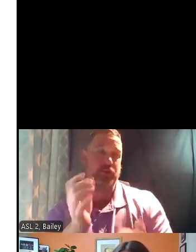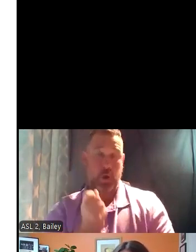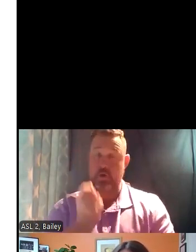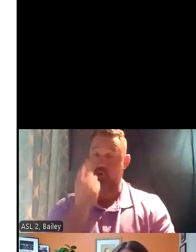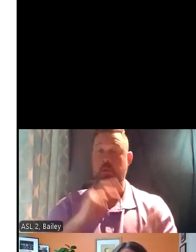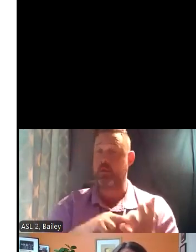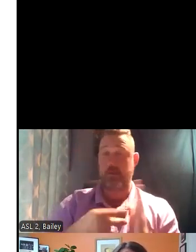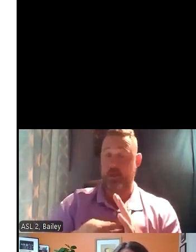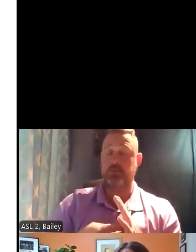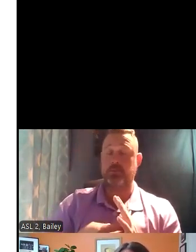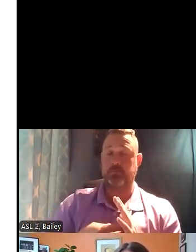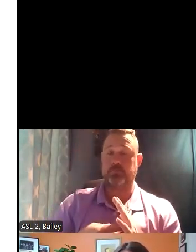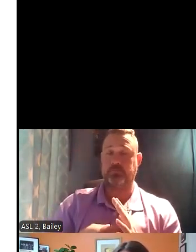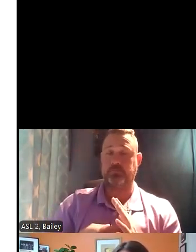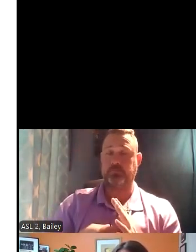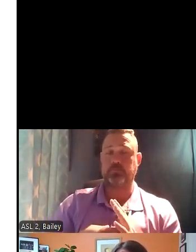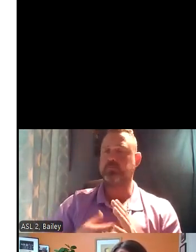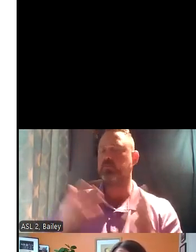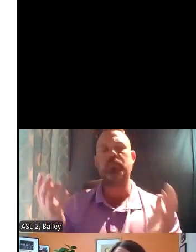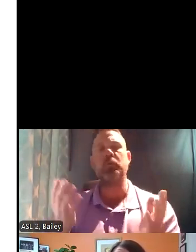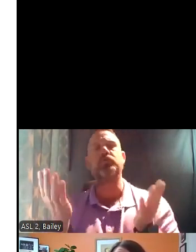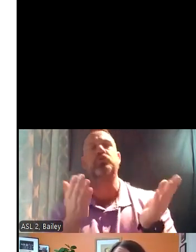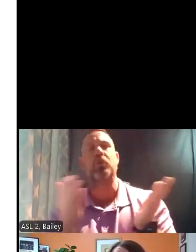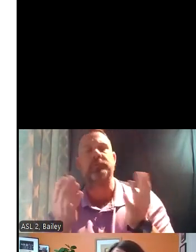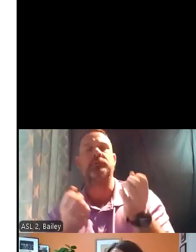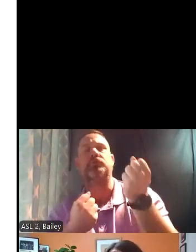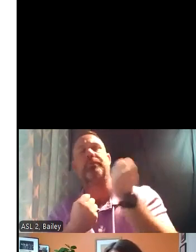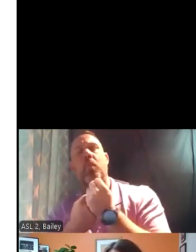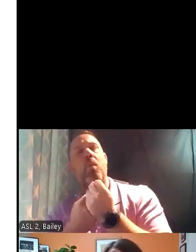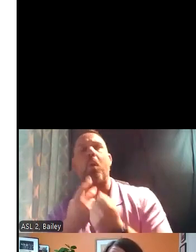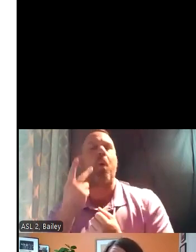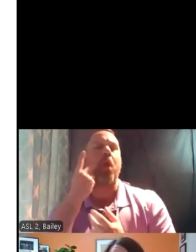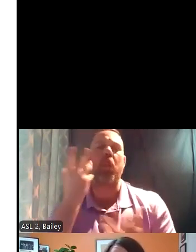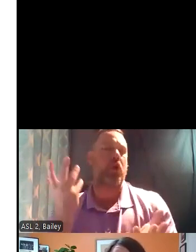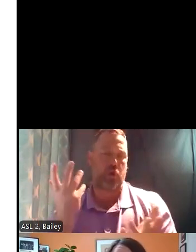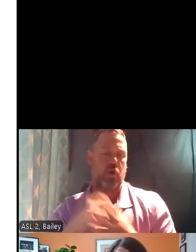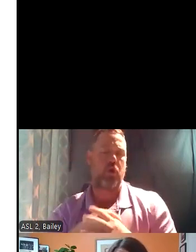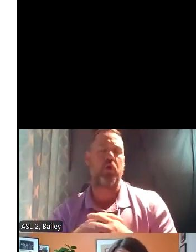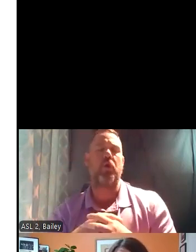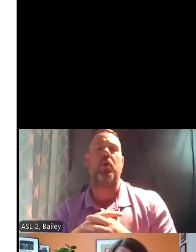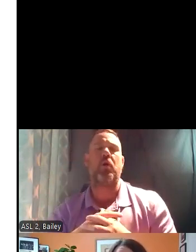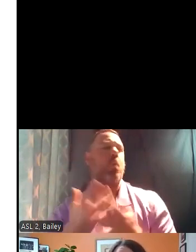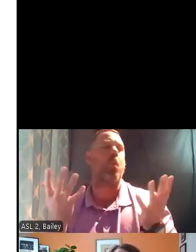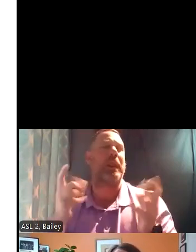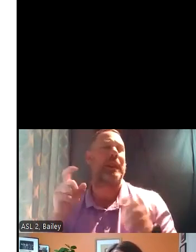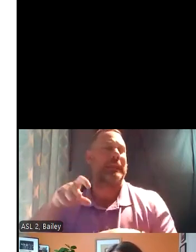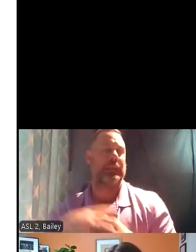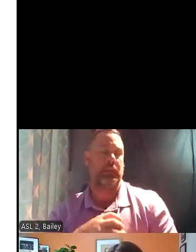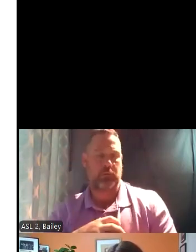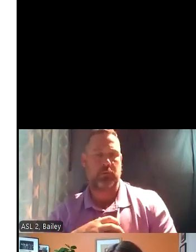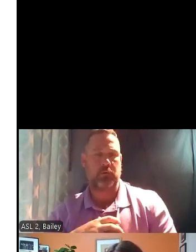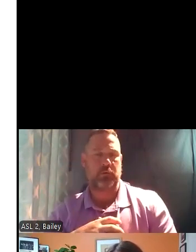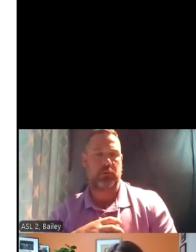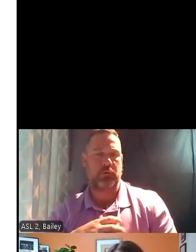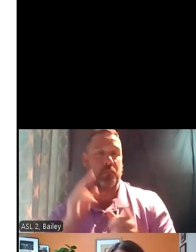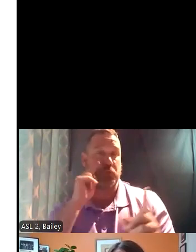that means? What those services and supports could look like or that are needed? What are the